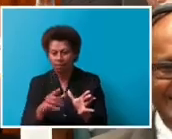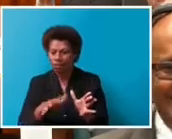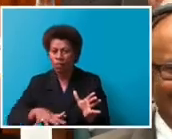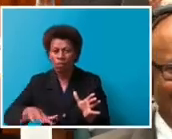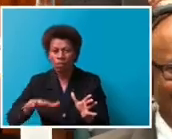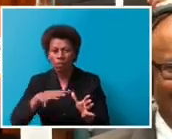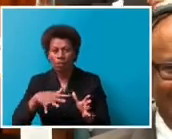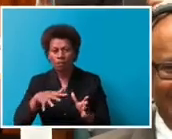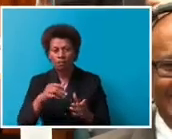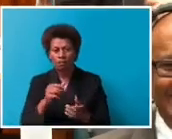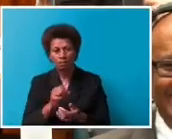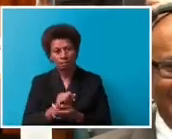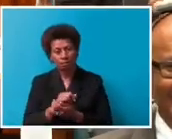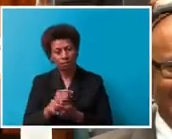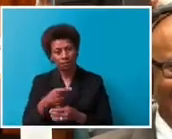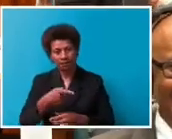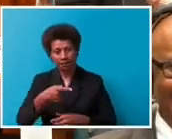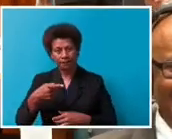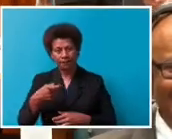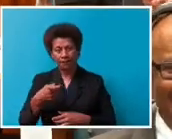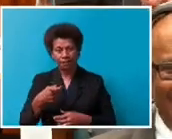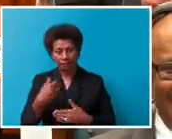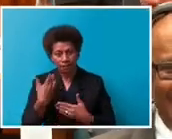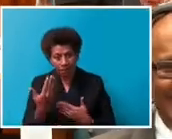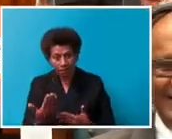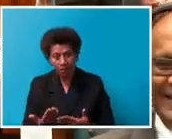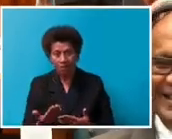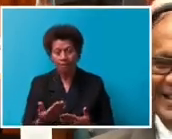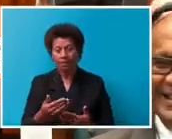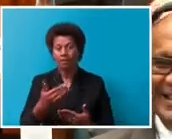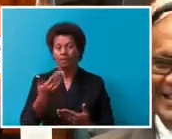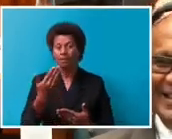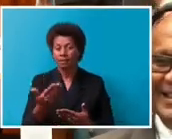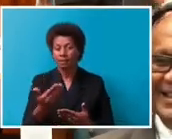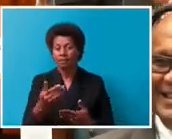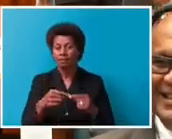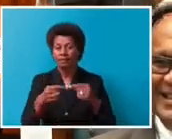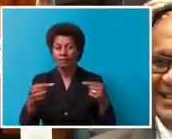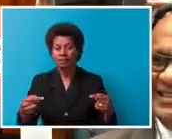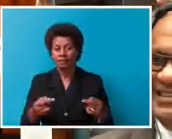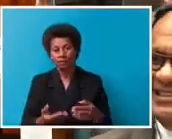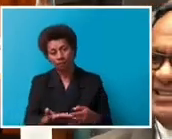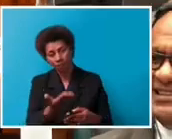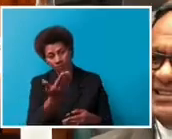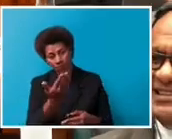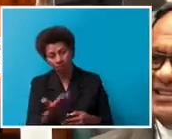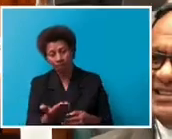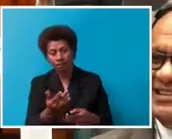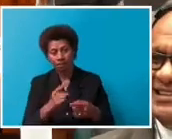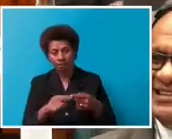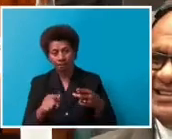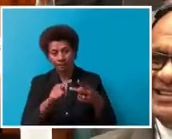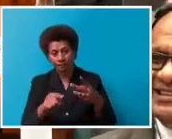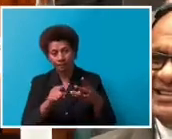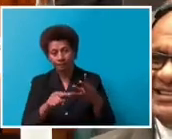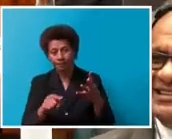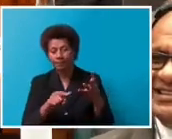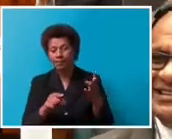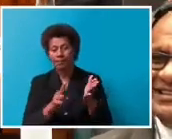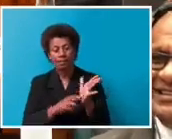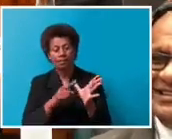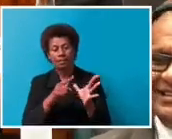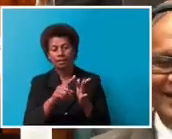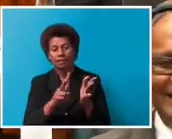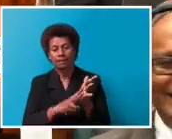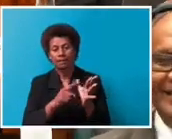The Honorable Leader of the Opposition, Honorable Rinesh Sharma, Honorable Ketan Lal, Honorable Naibal Arua